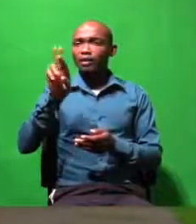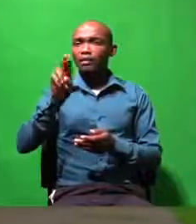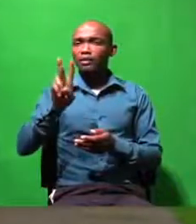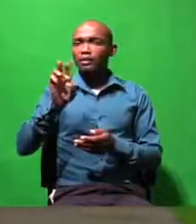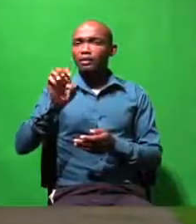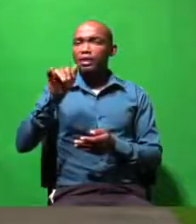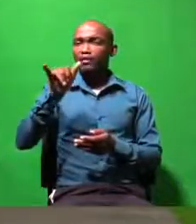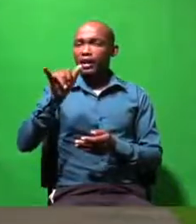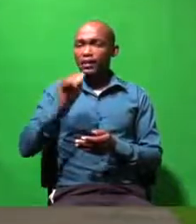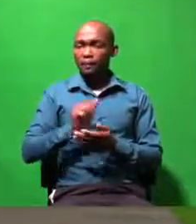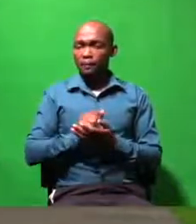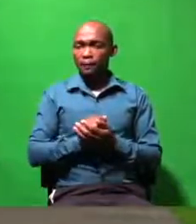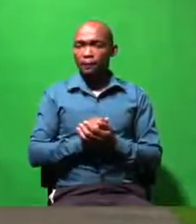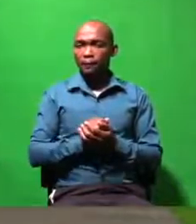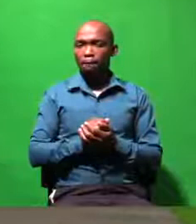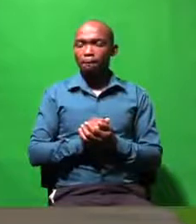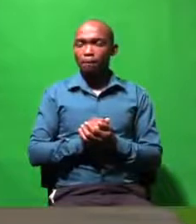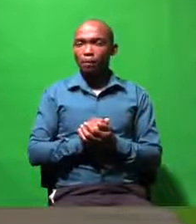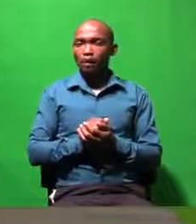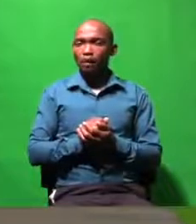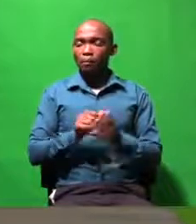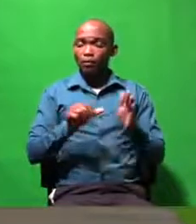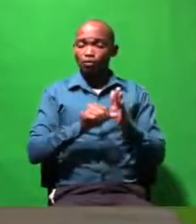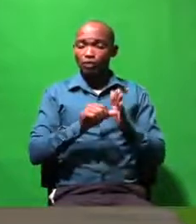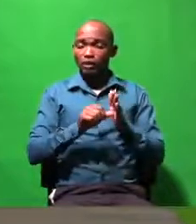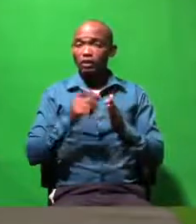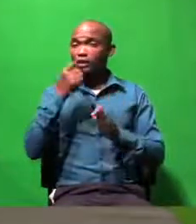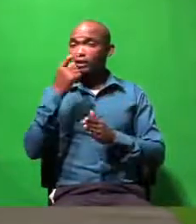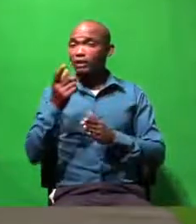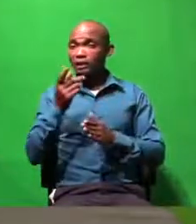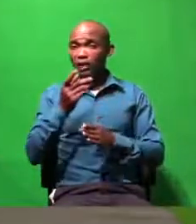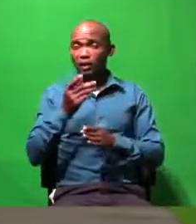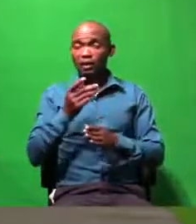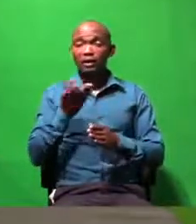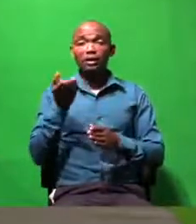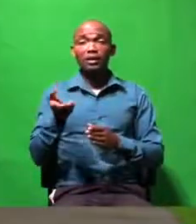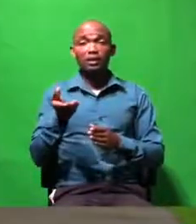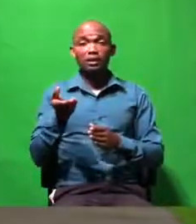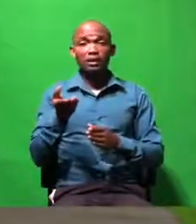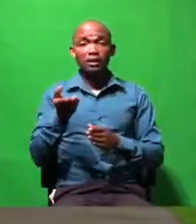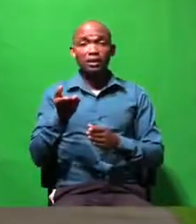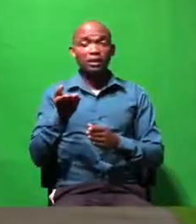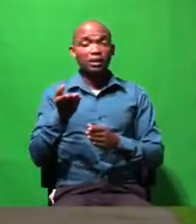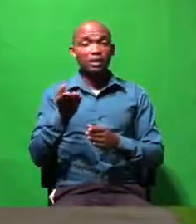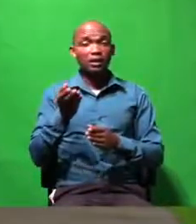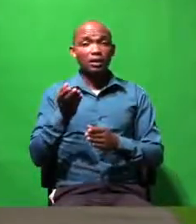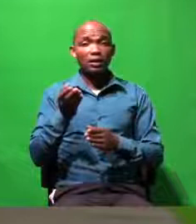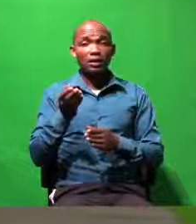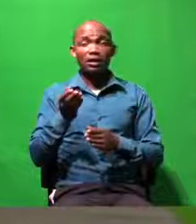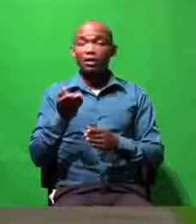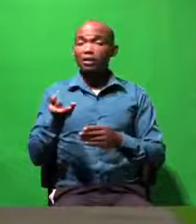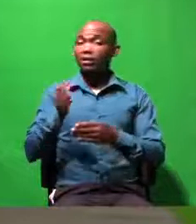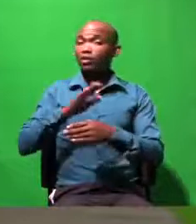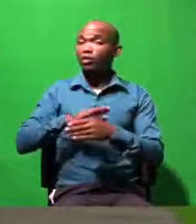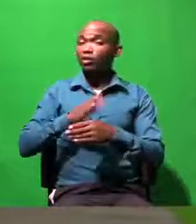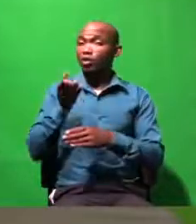My students, as we say before in history, we can say this is a knowledge obtained by Egyptians in order